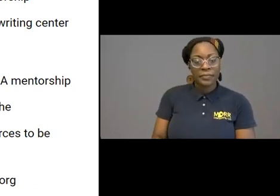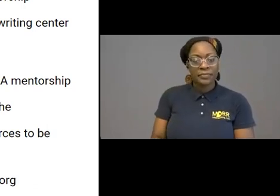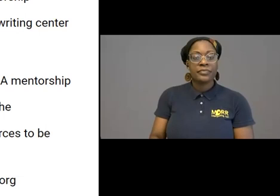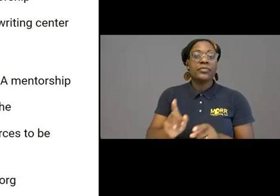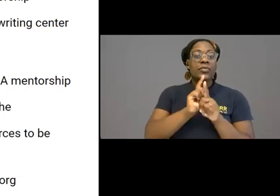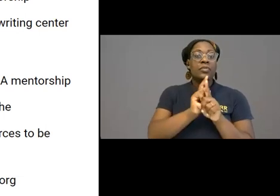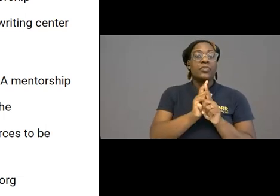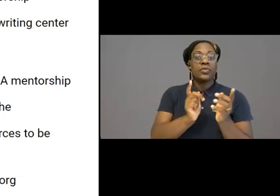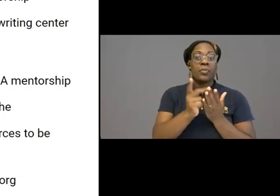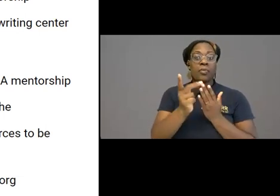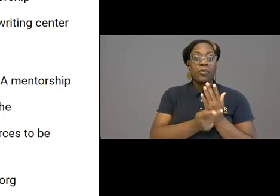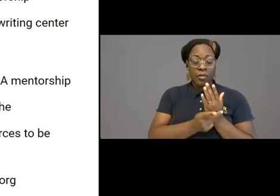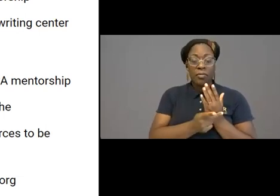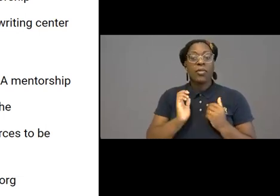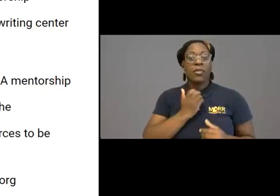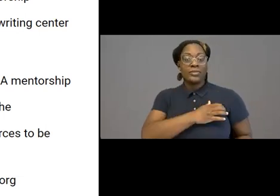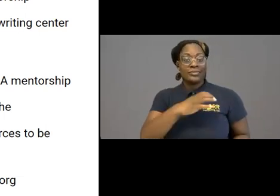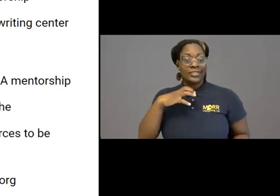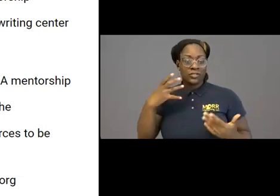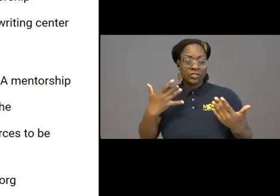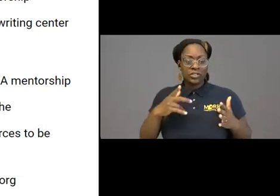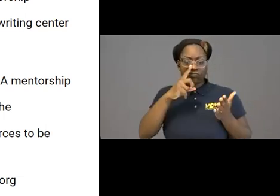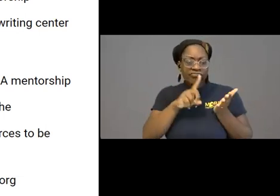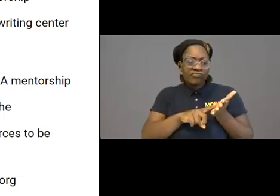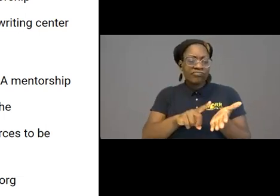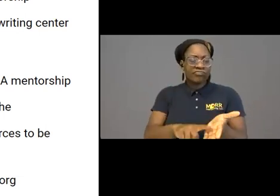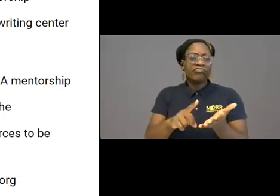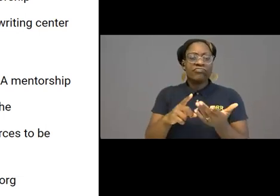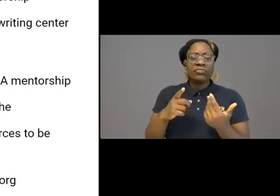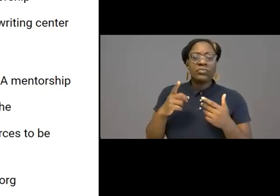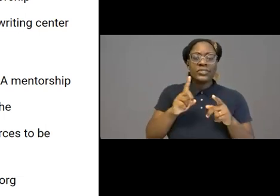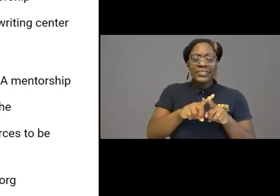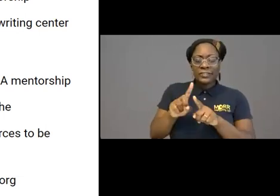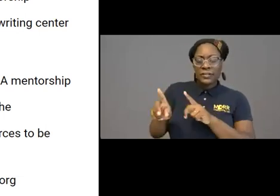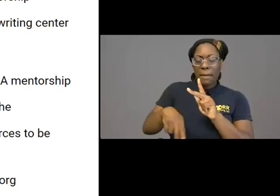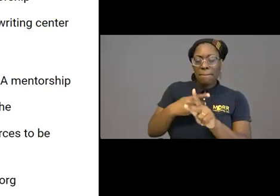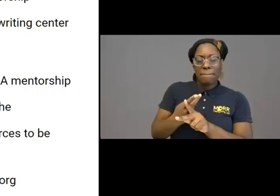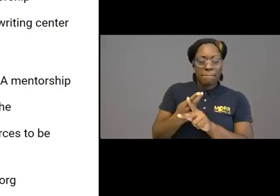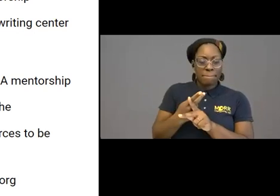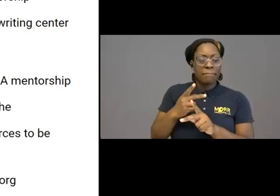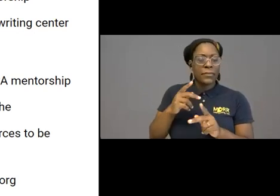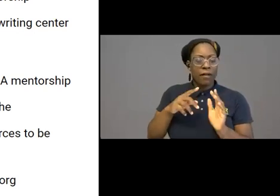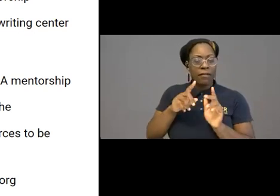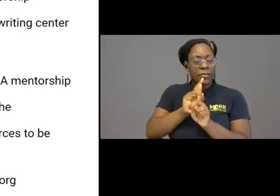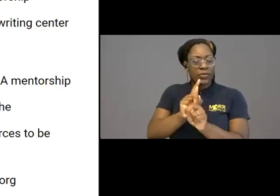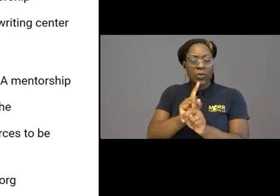of 2022. Registration for those mentoring groups just opened and will be open until the end of November. So you can